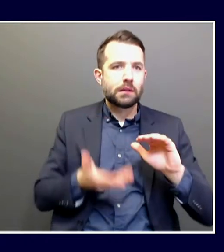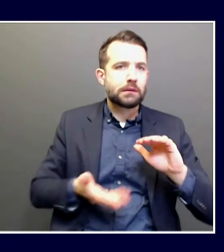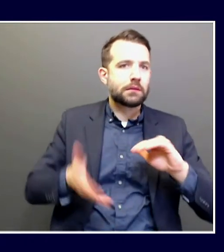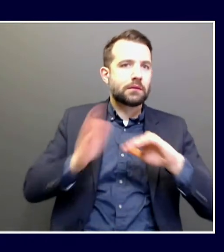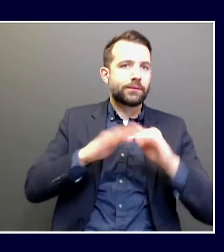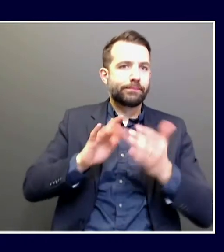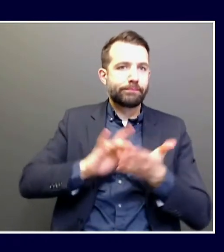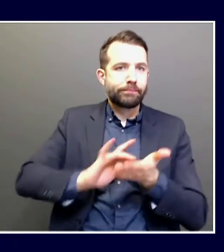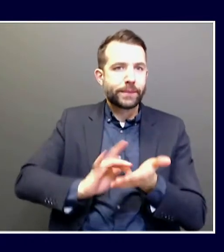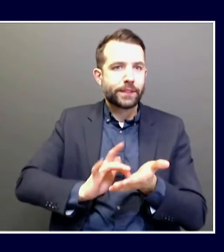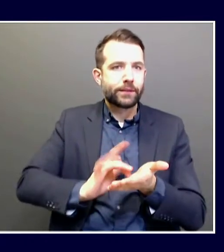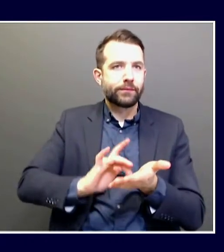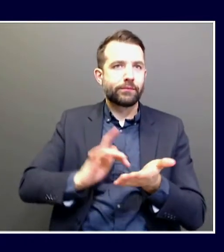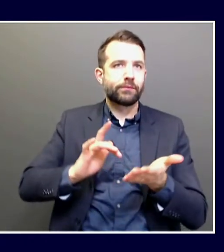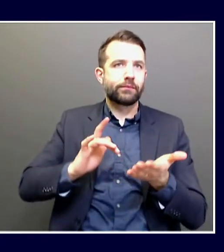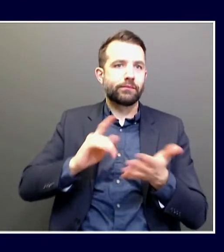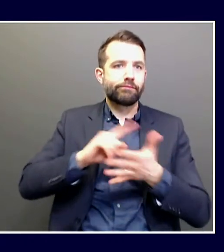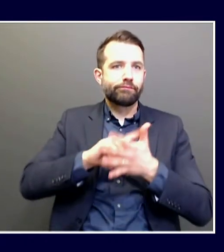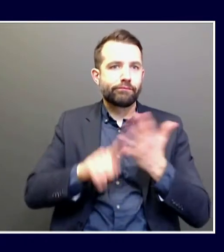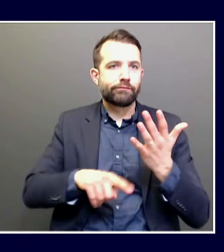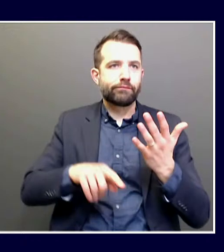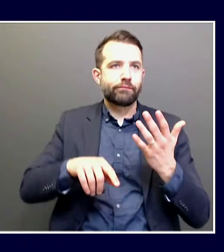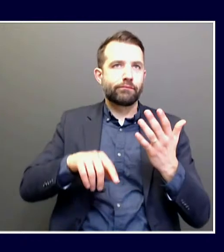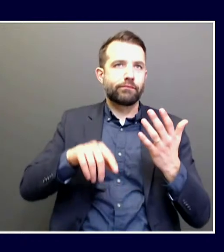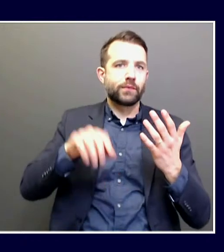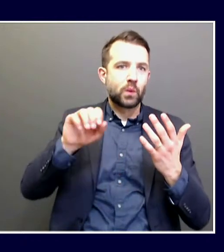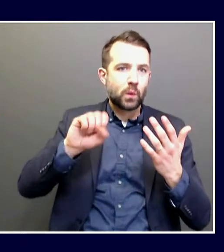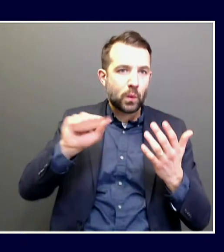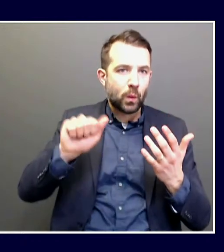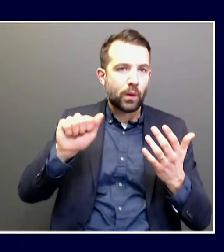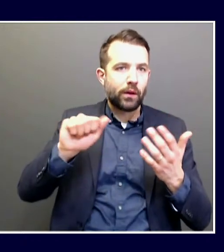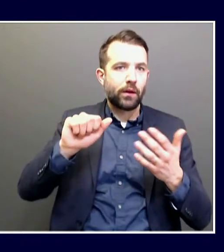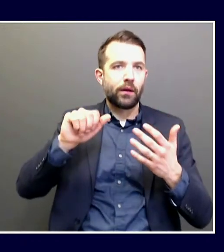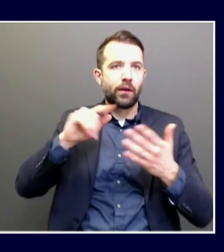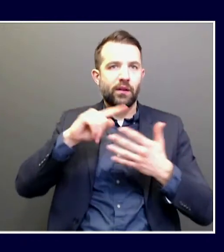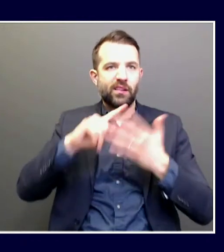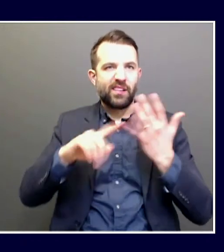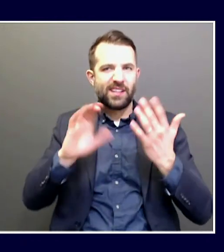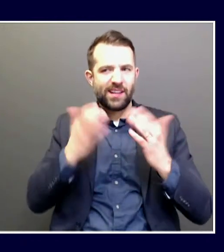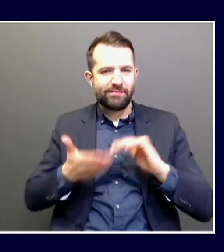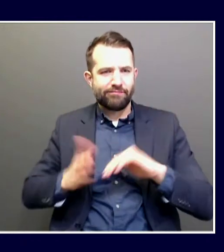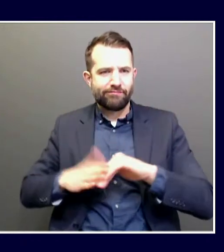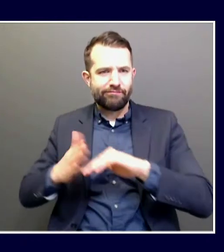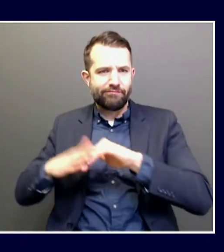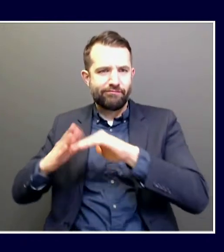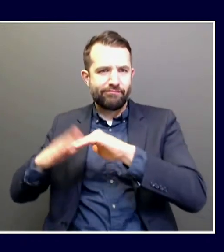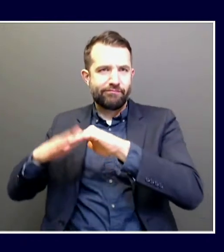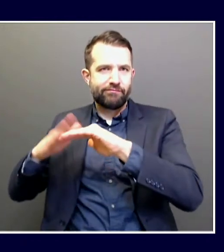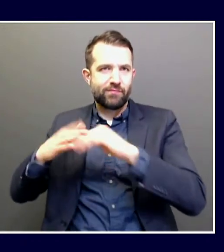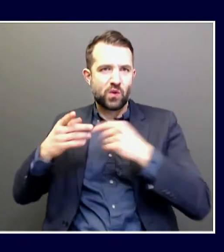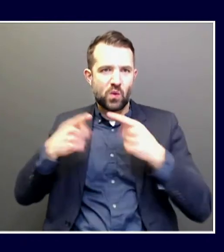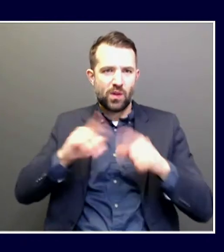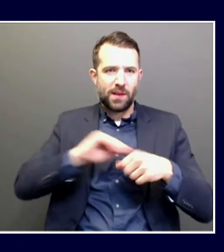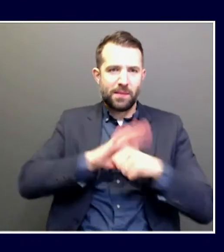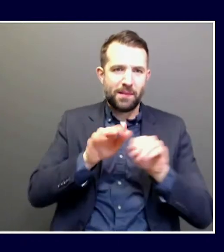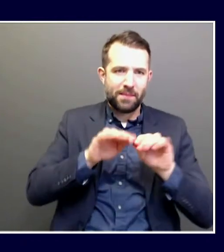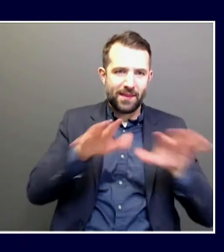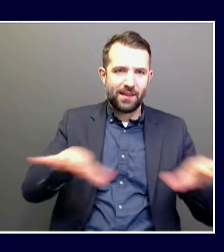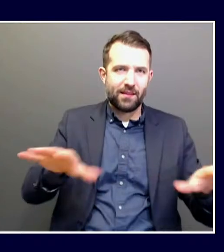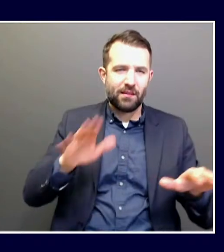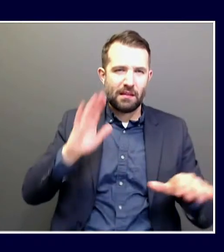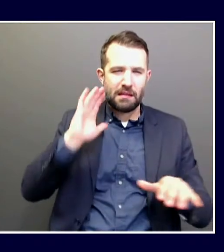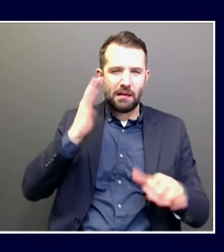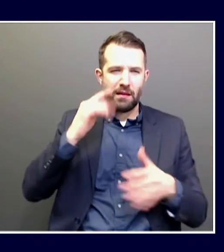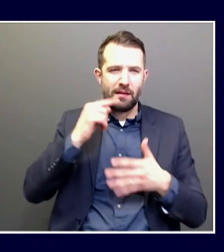pandemic. Nothing too surprising, but all of those things seem to happen more so among people who were food insecure, which was